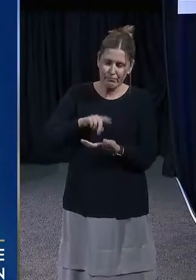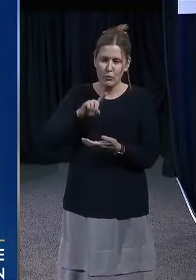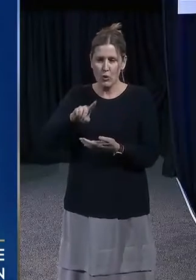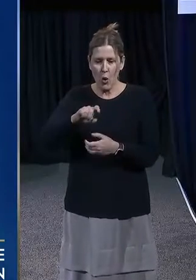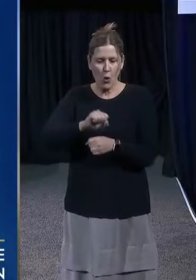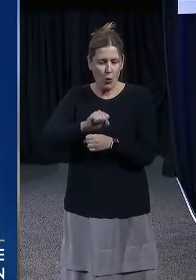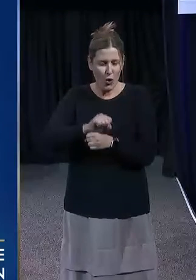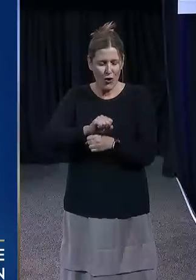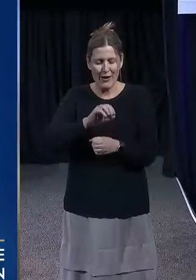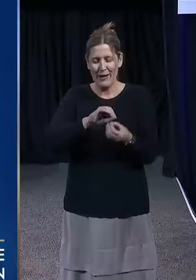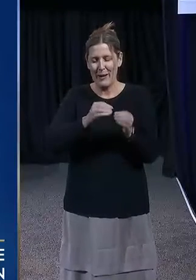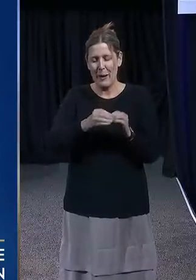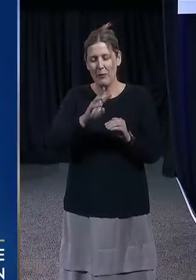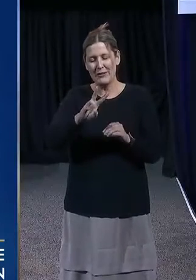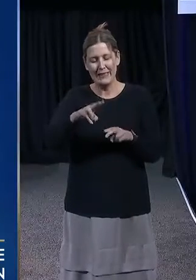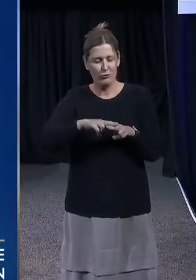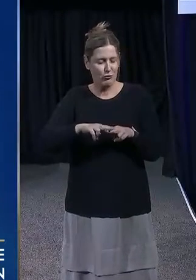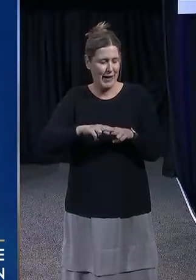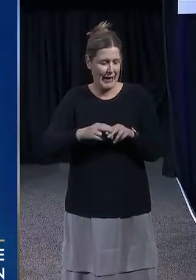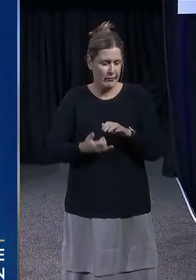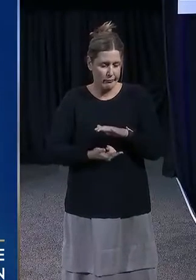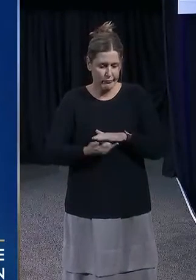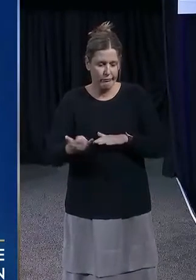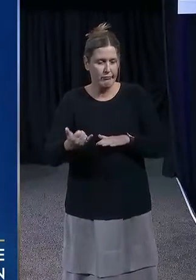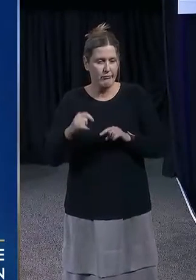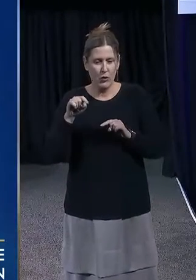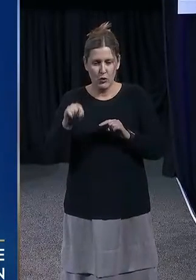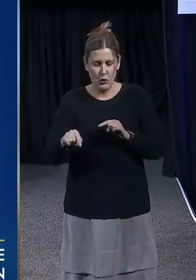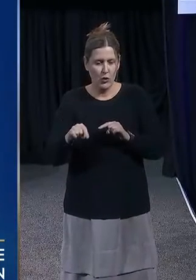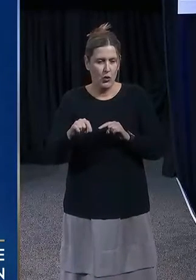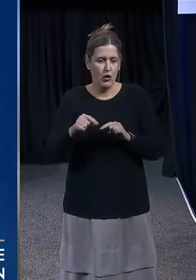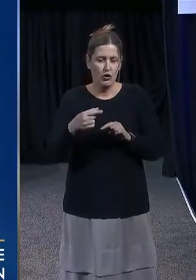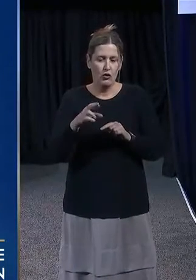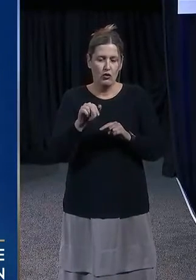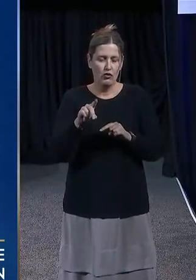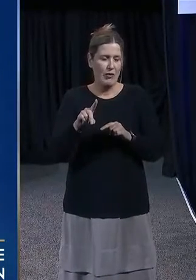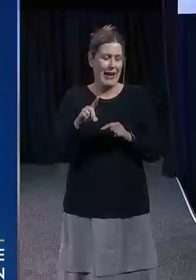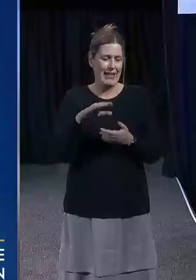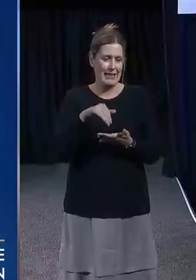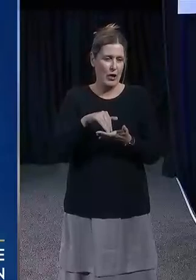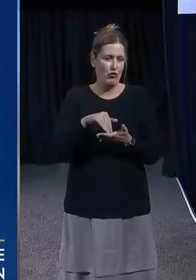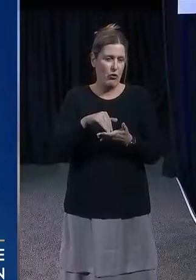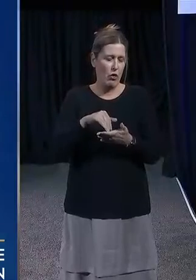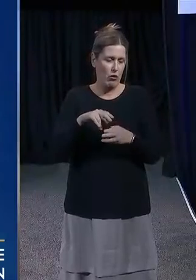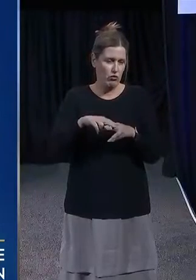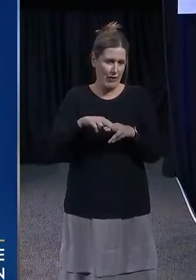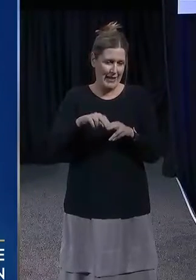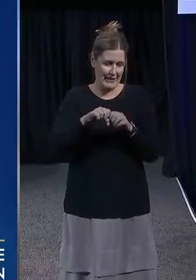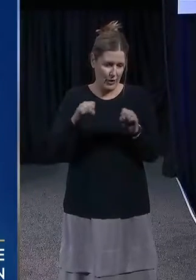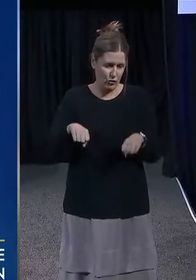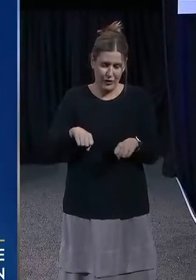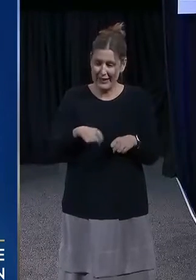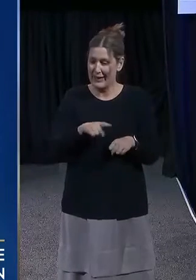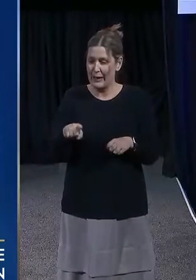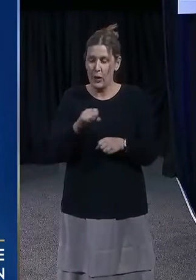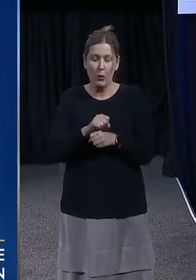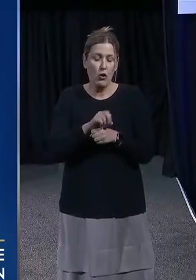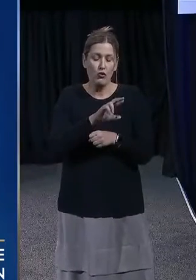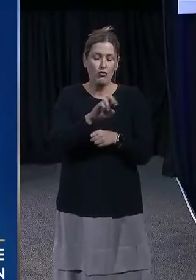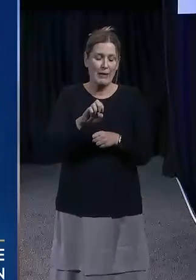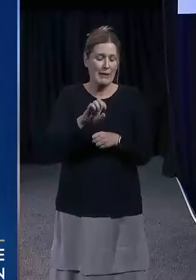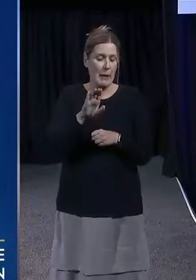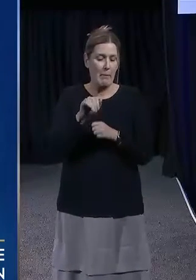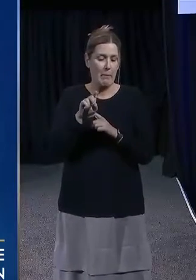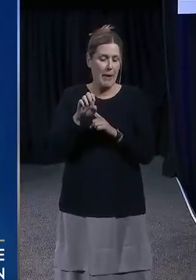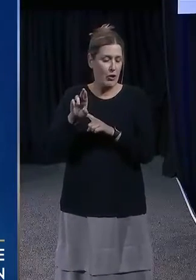go on the number 6 train down to Grand Central Station and work as a real estate banker. He'd ride that train